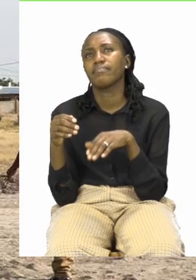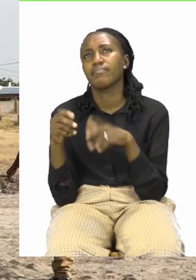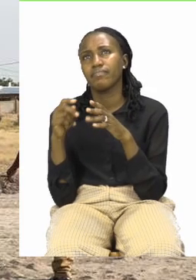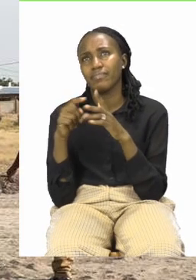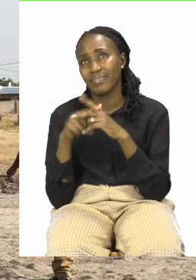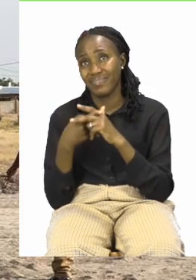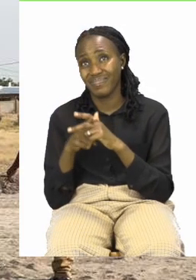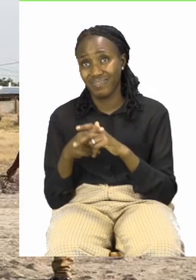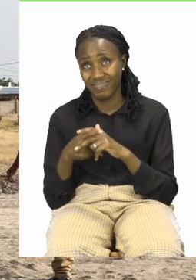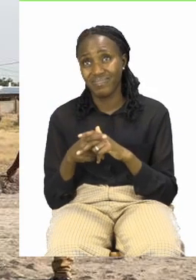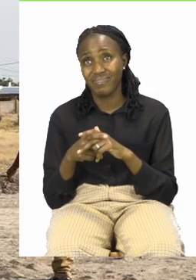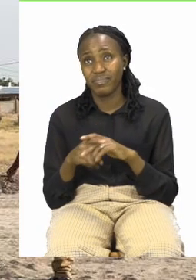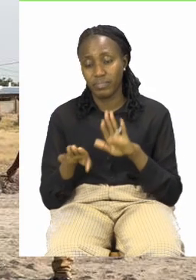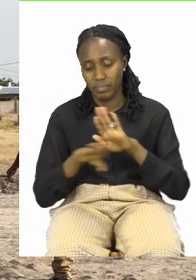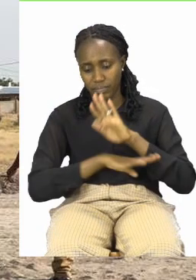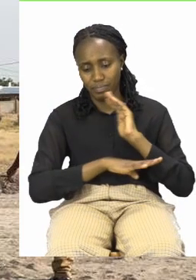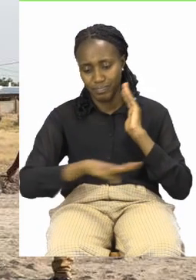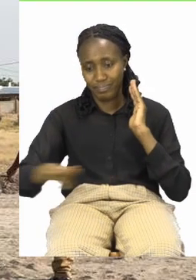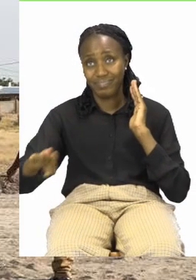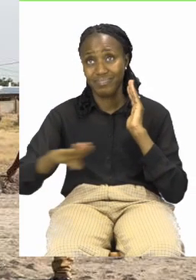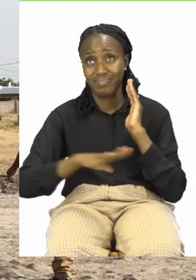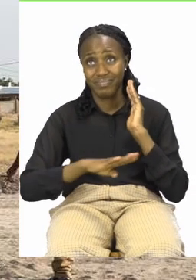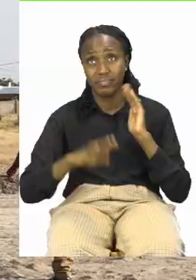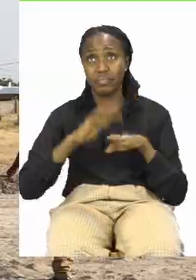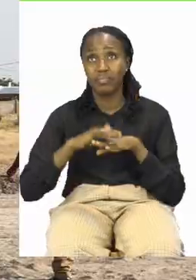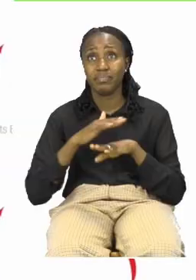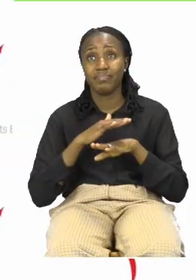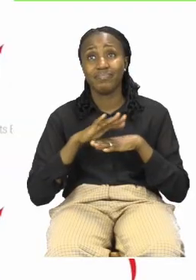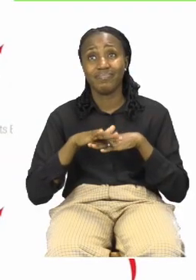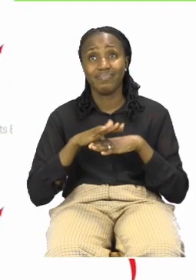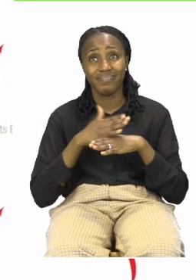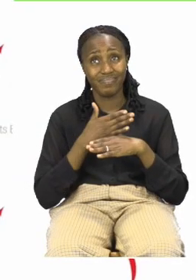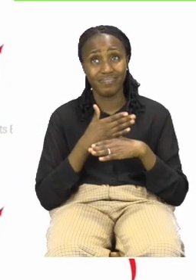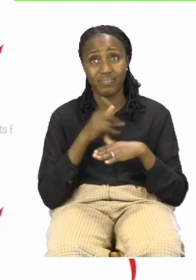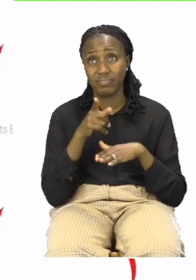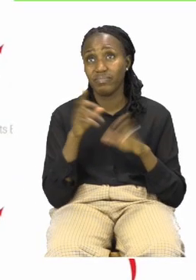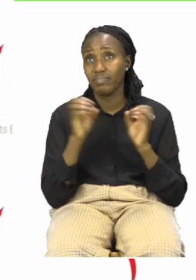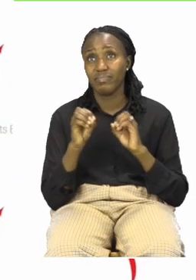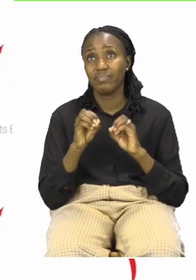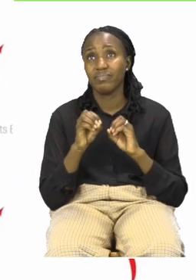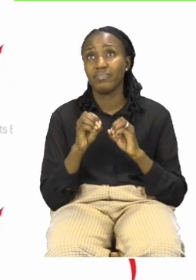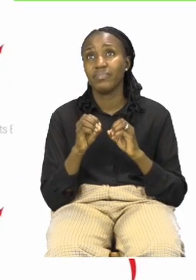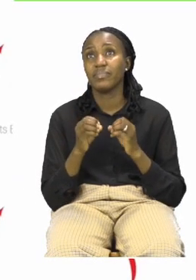It is still the gravel golf course, that is so, but